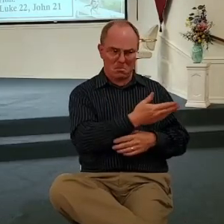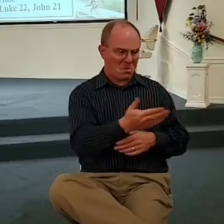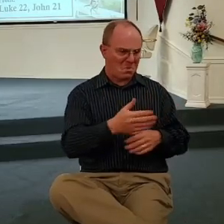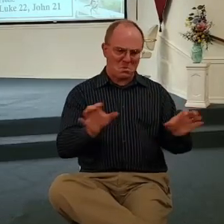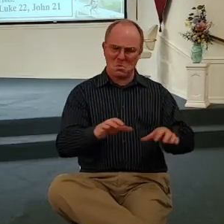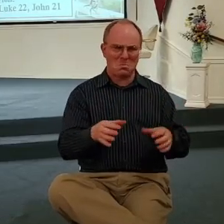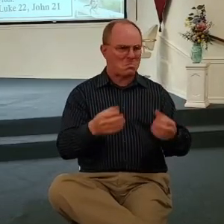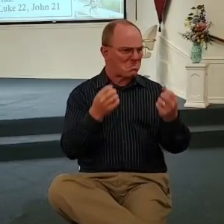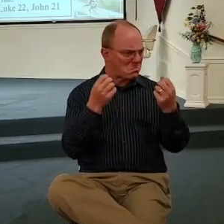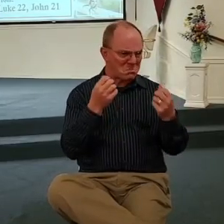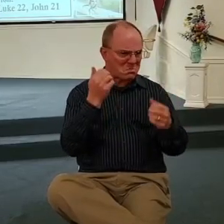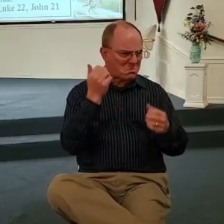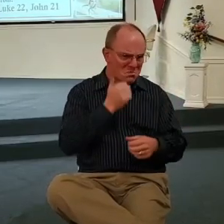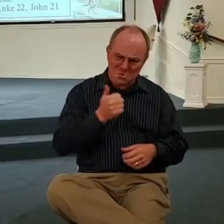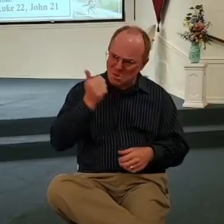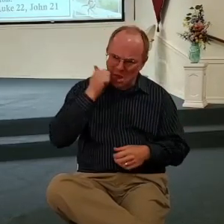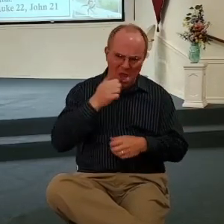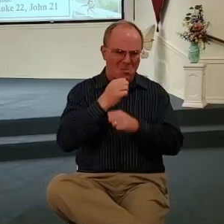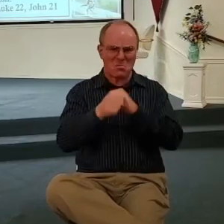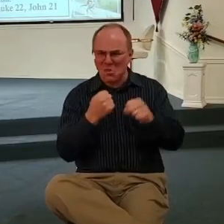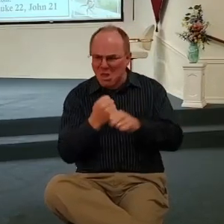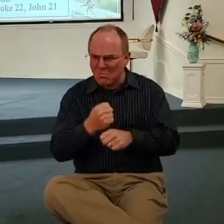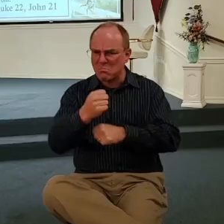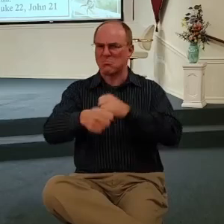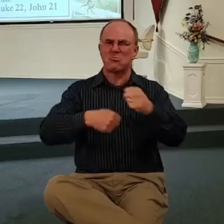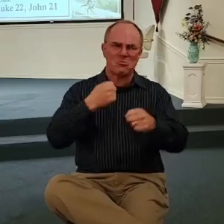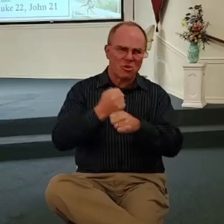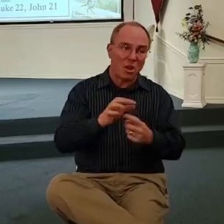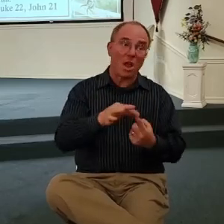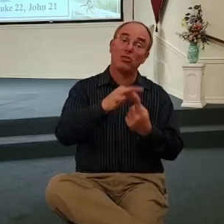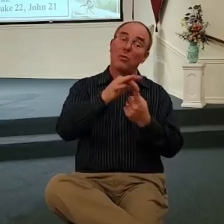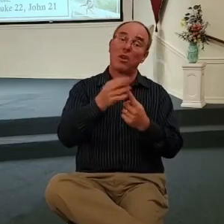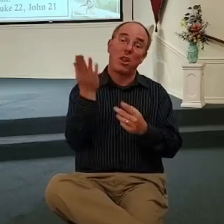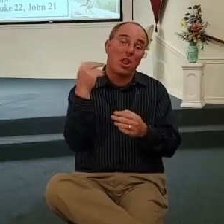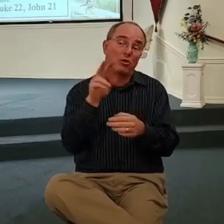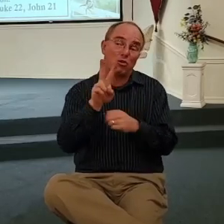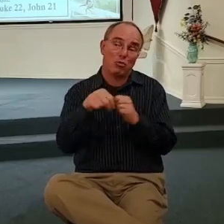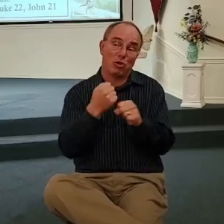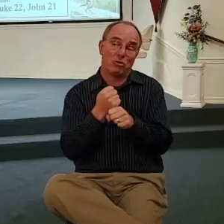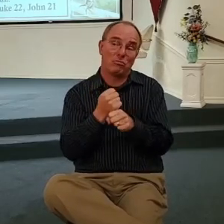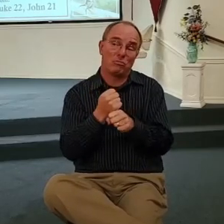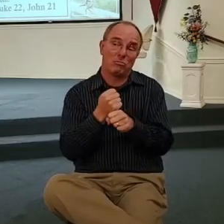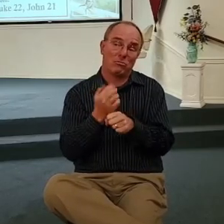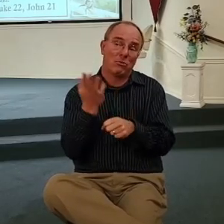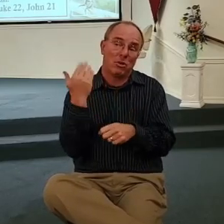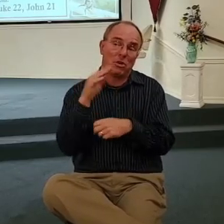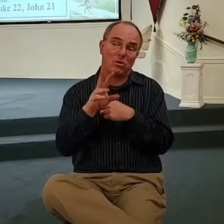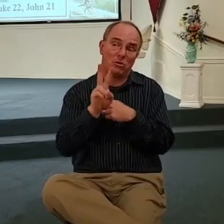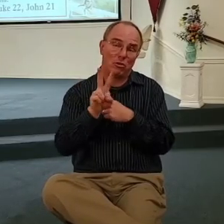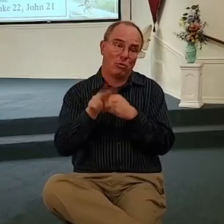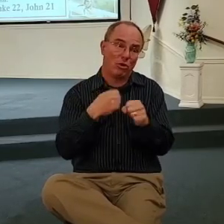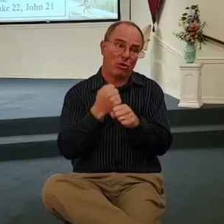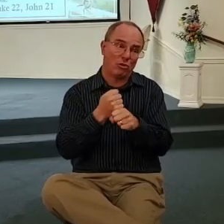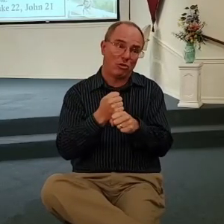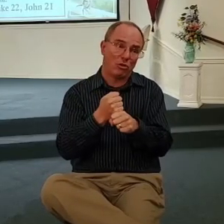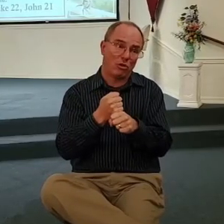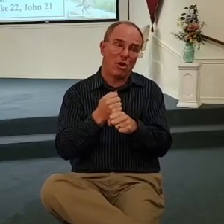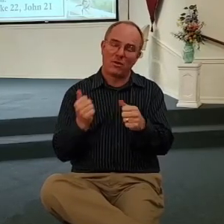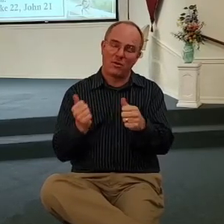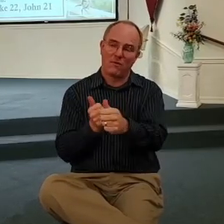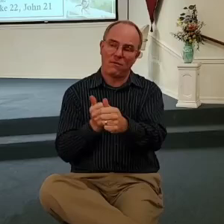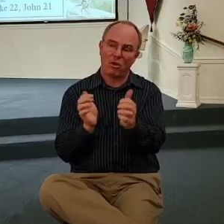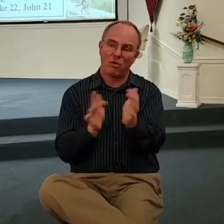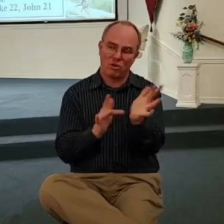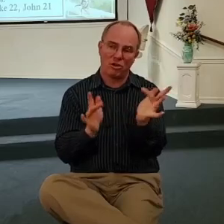after year, except for the past 2 years. The past 2 years, they've walked with Jesus.